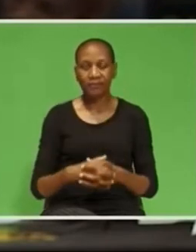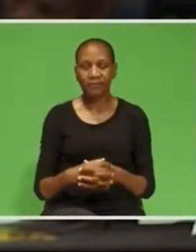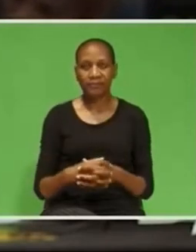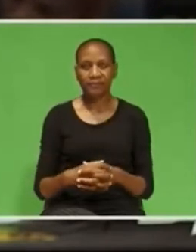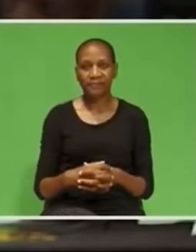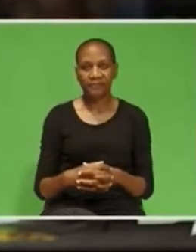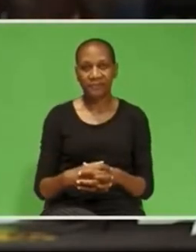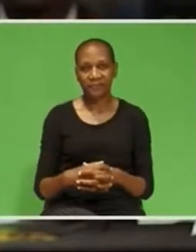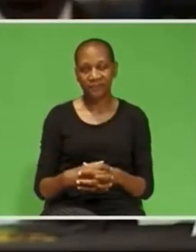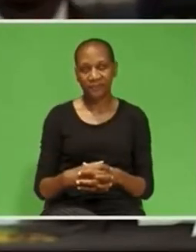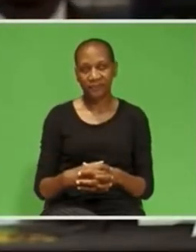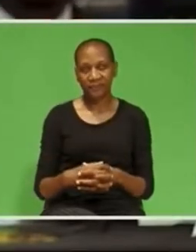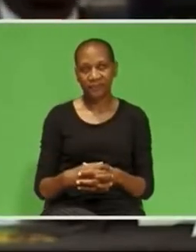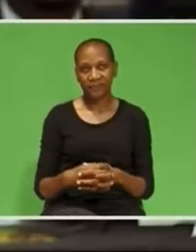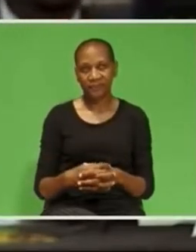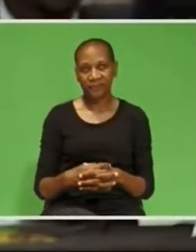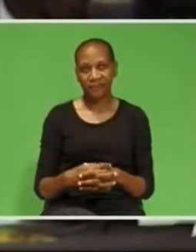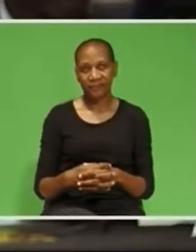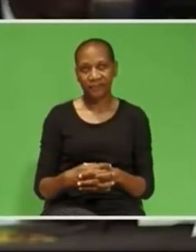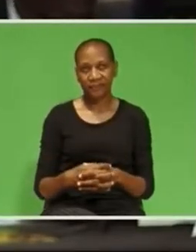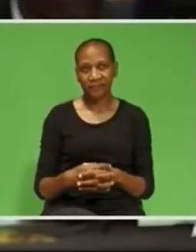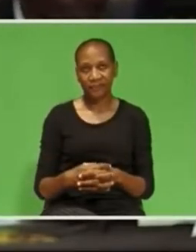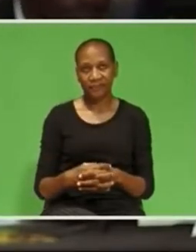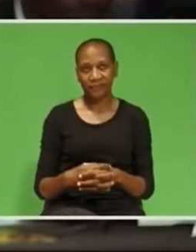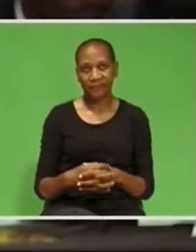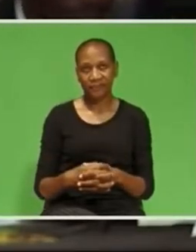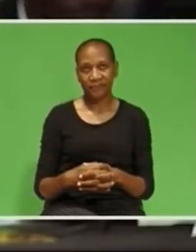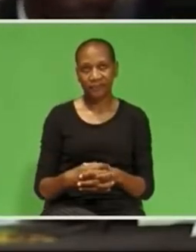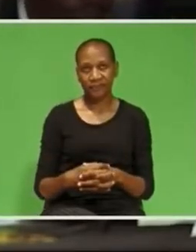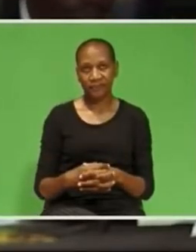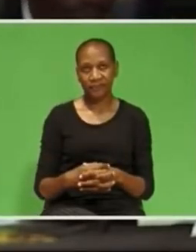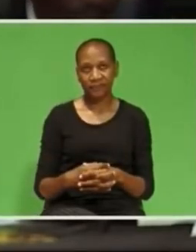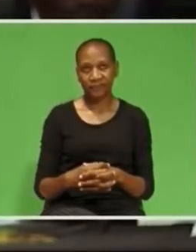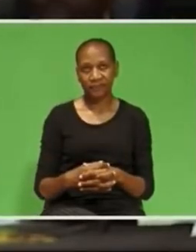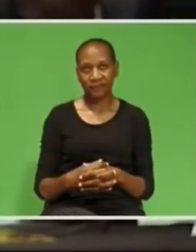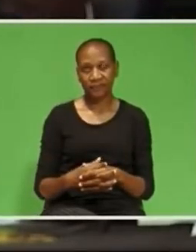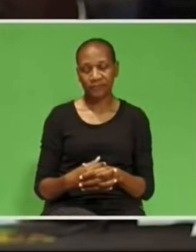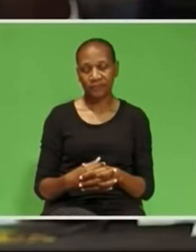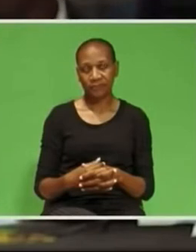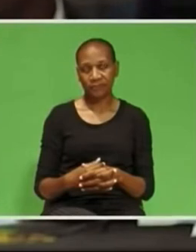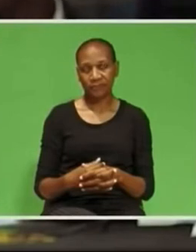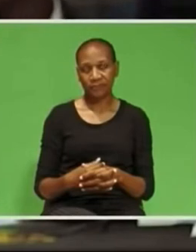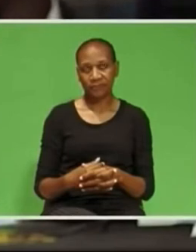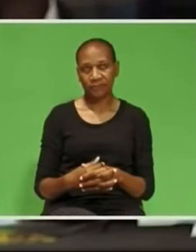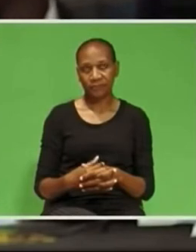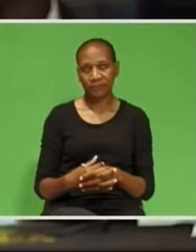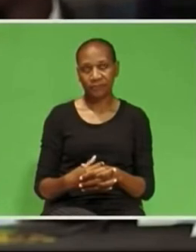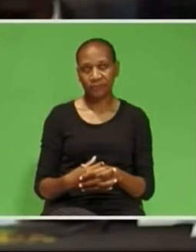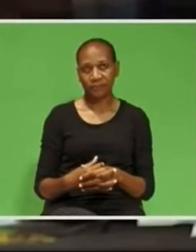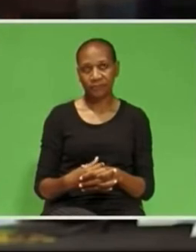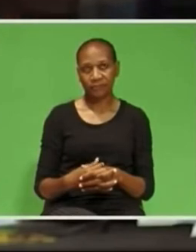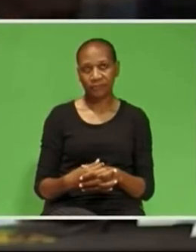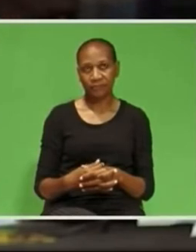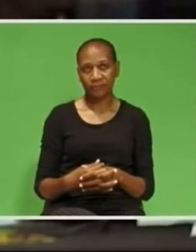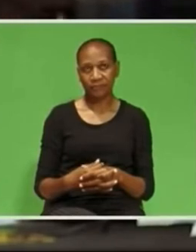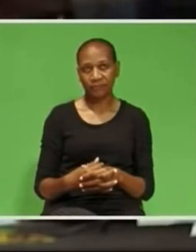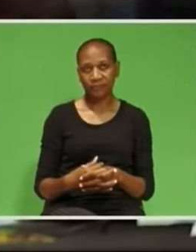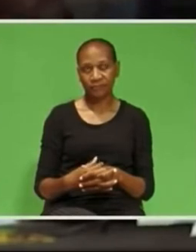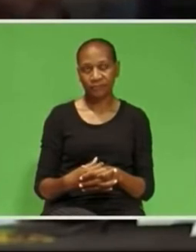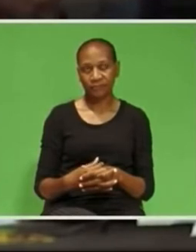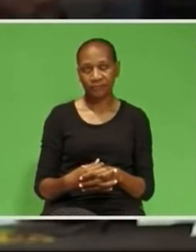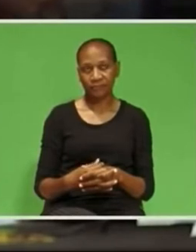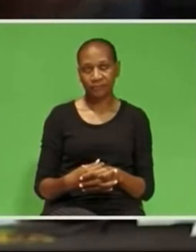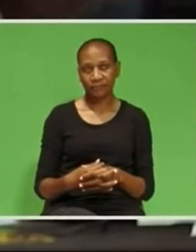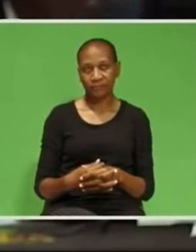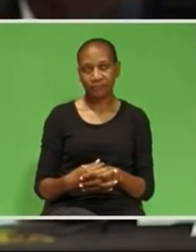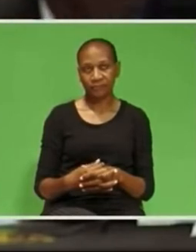onknoop gehad het, het die totale afweesigheid van die respect en herkenning aan God in die huis teweeg gebring, wat ontaard het in totale chaos van die proces